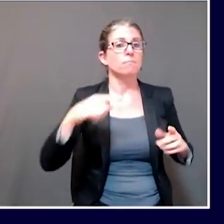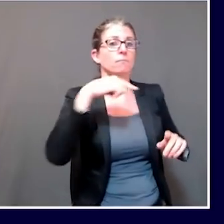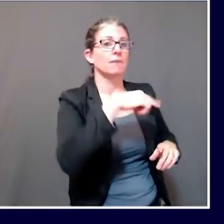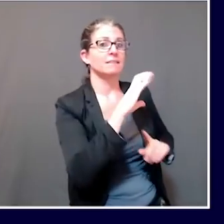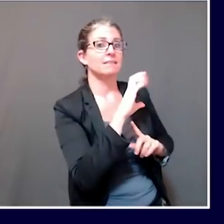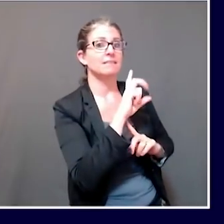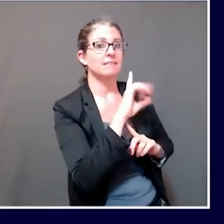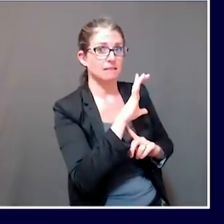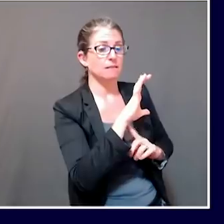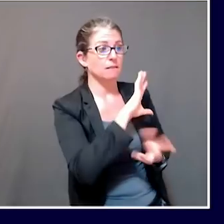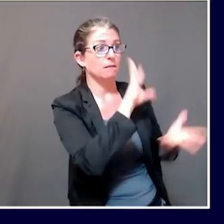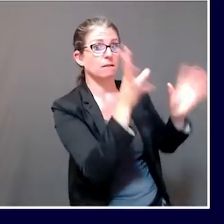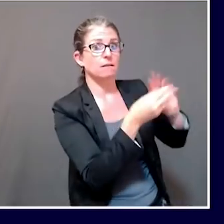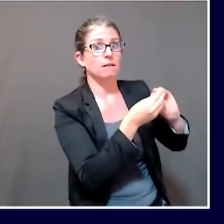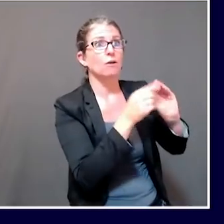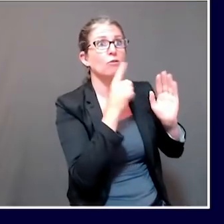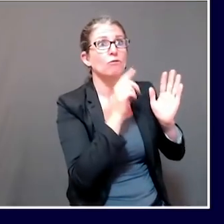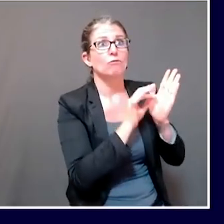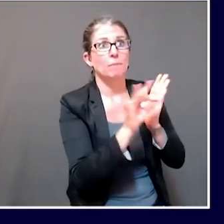of